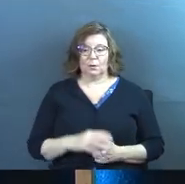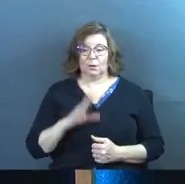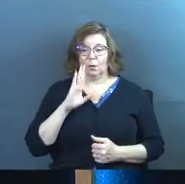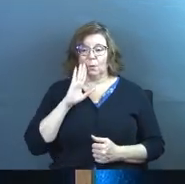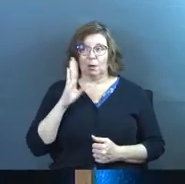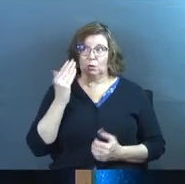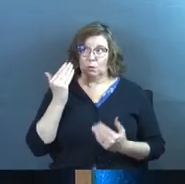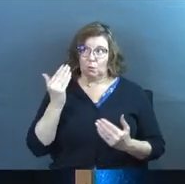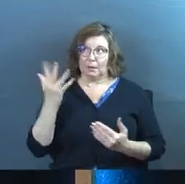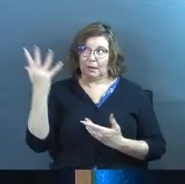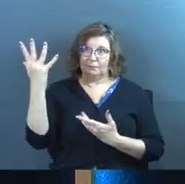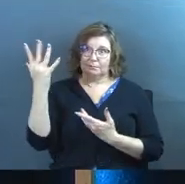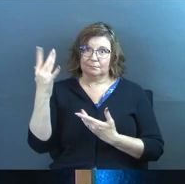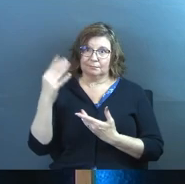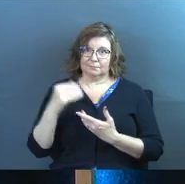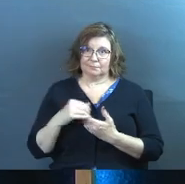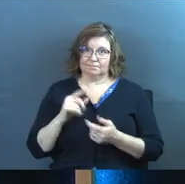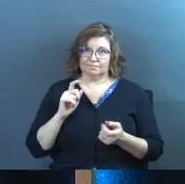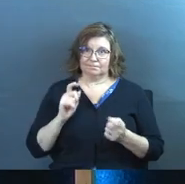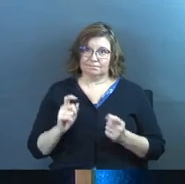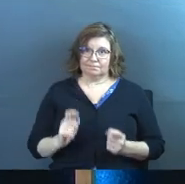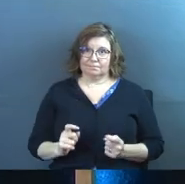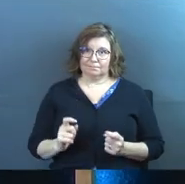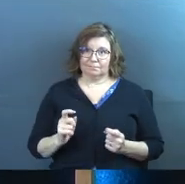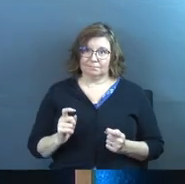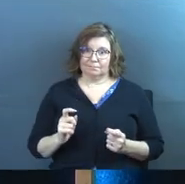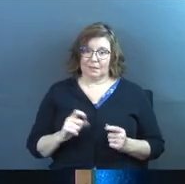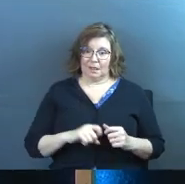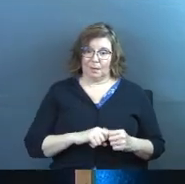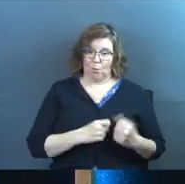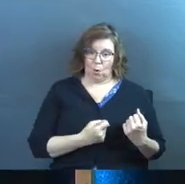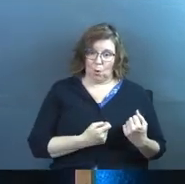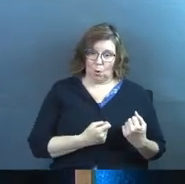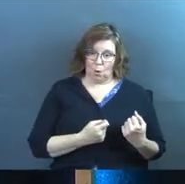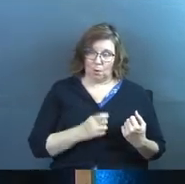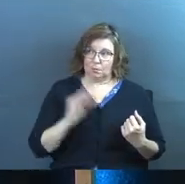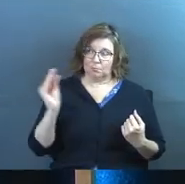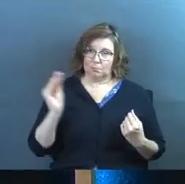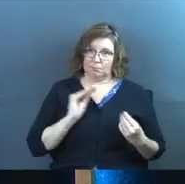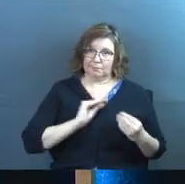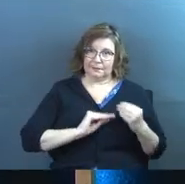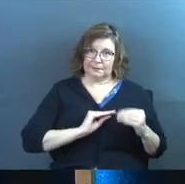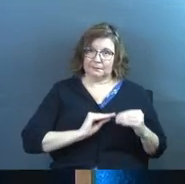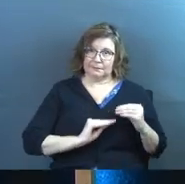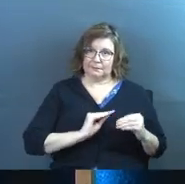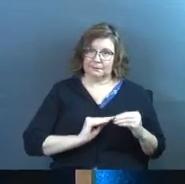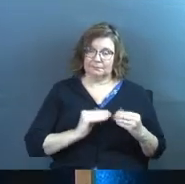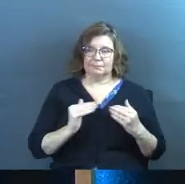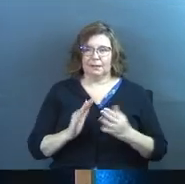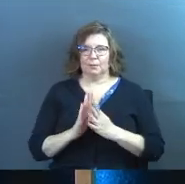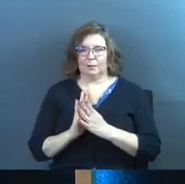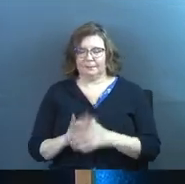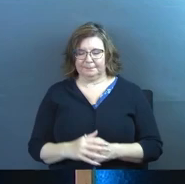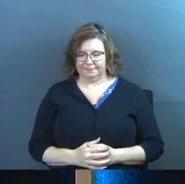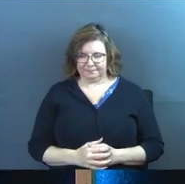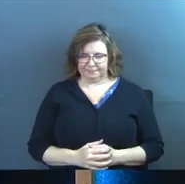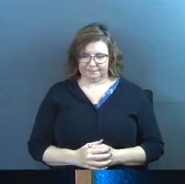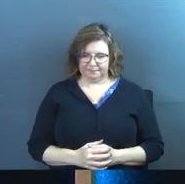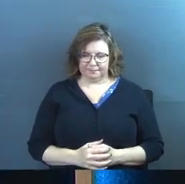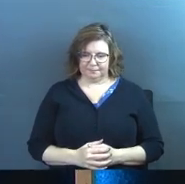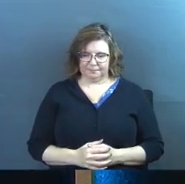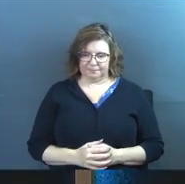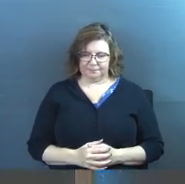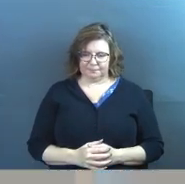Will you let him in? Will you let him change what's been broken for you? Let's pray.